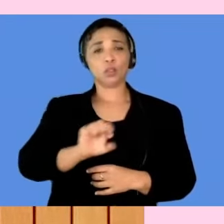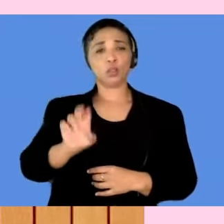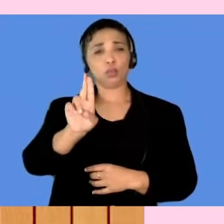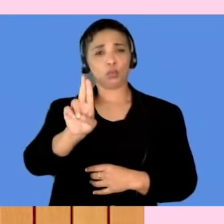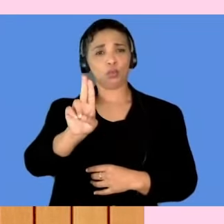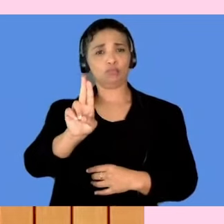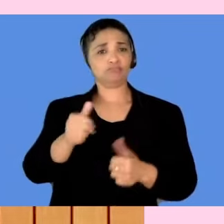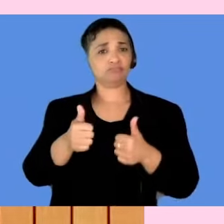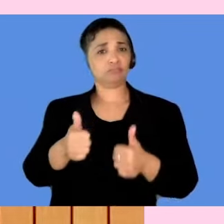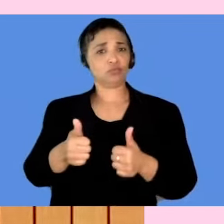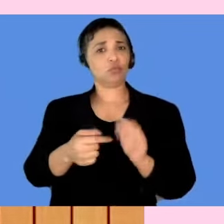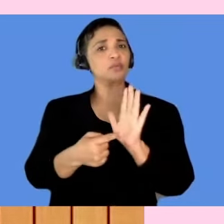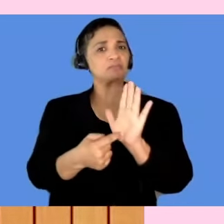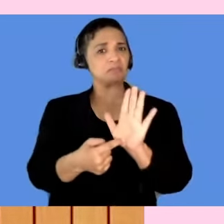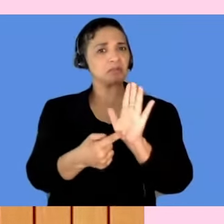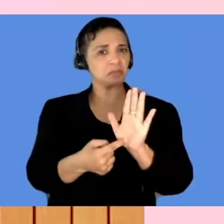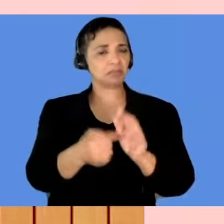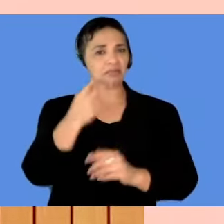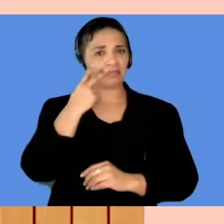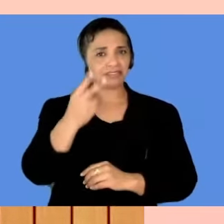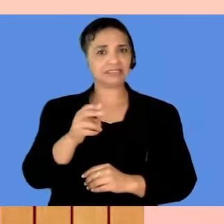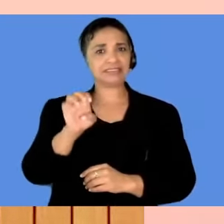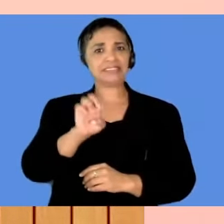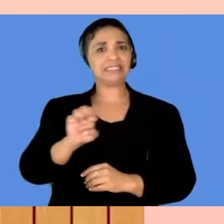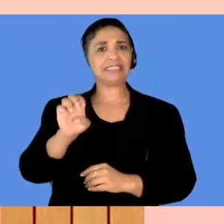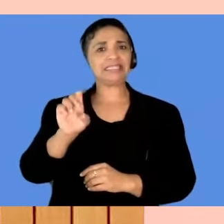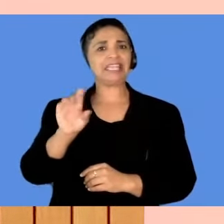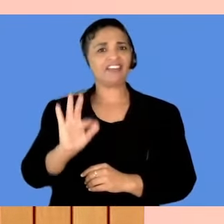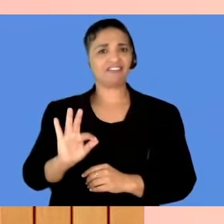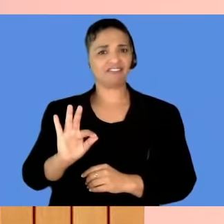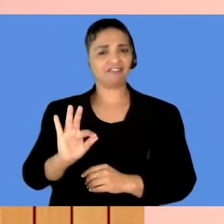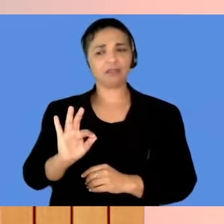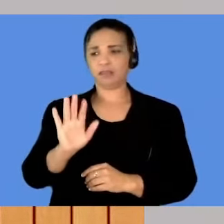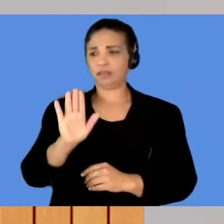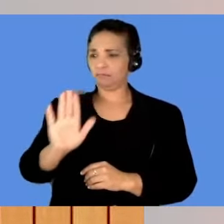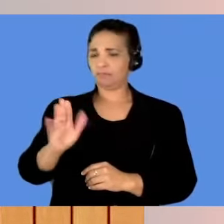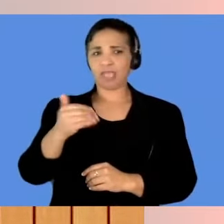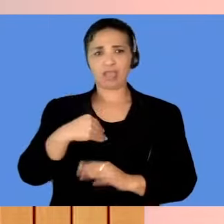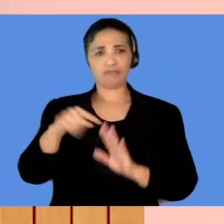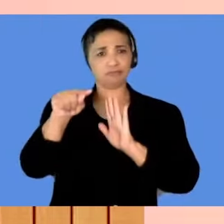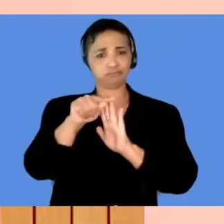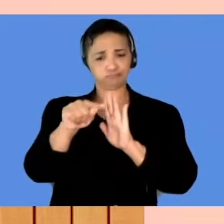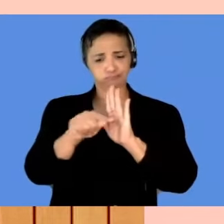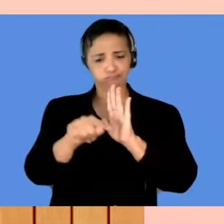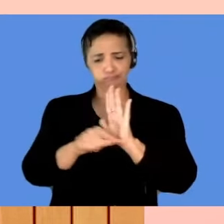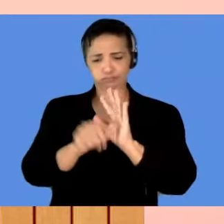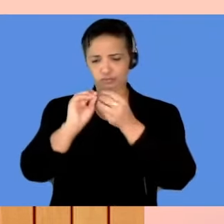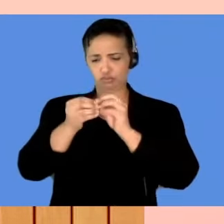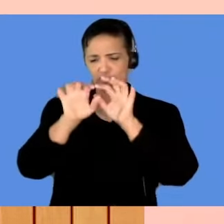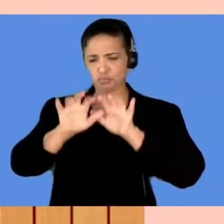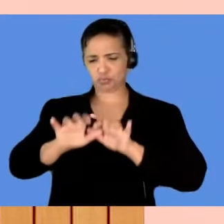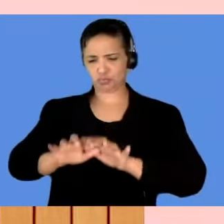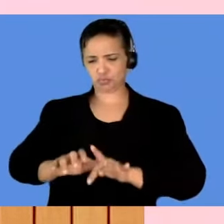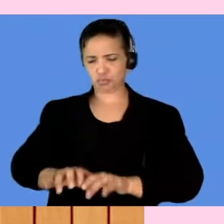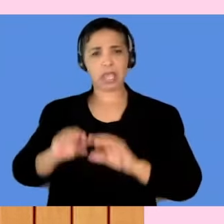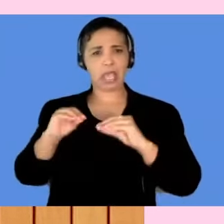the European Union Disability Forum, they have been working on a very extensive manifesto for the European Union elections. I think this is